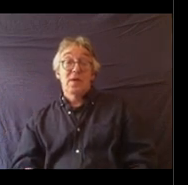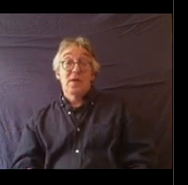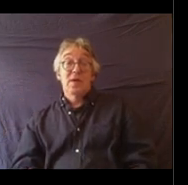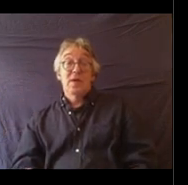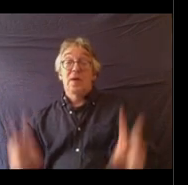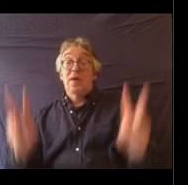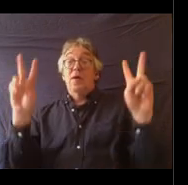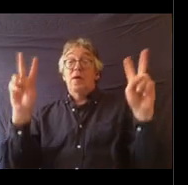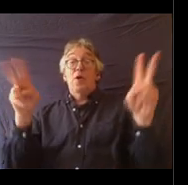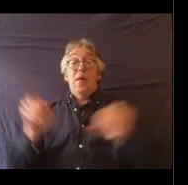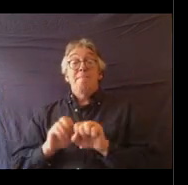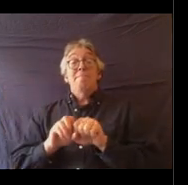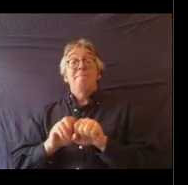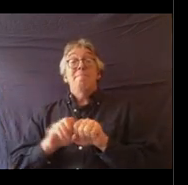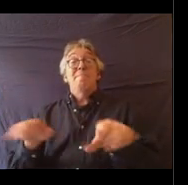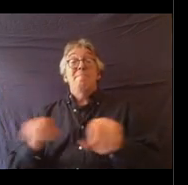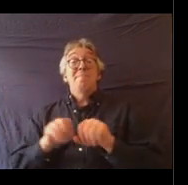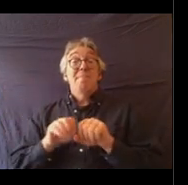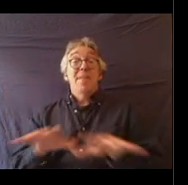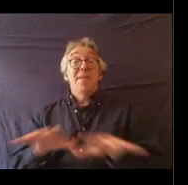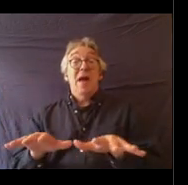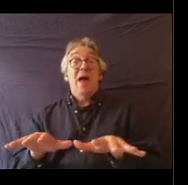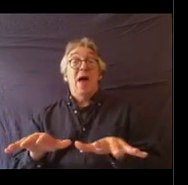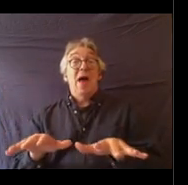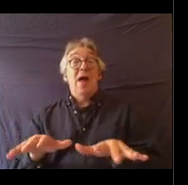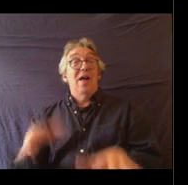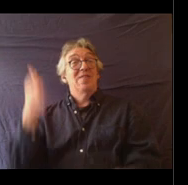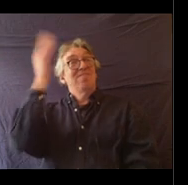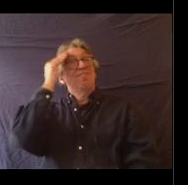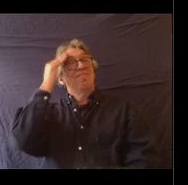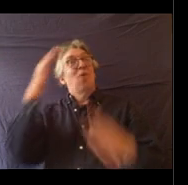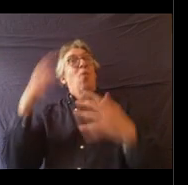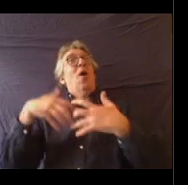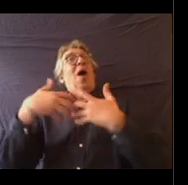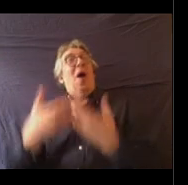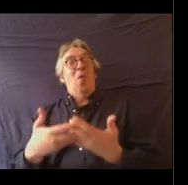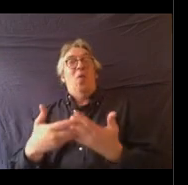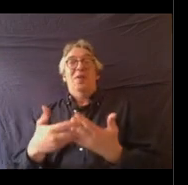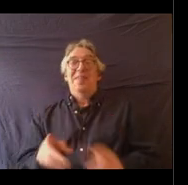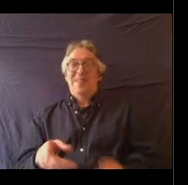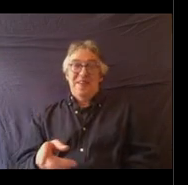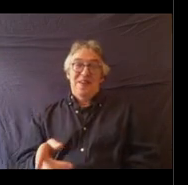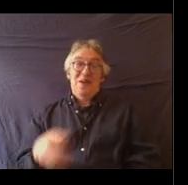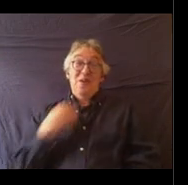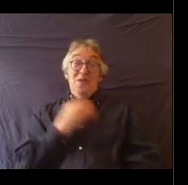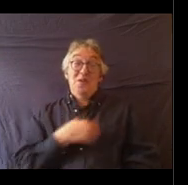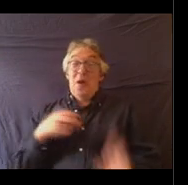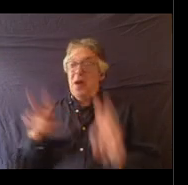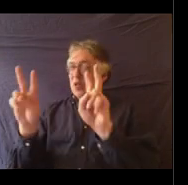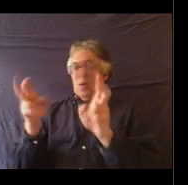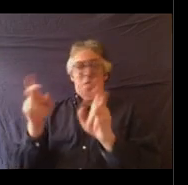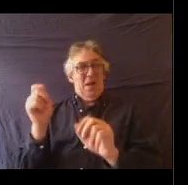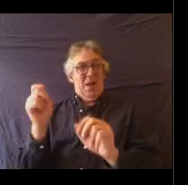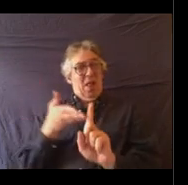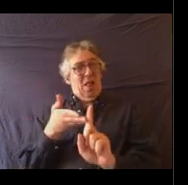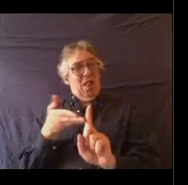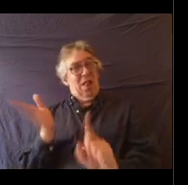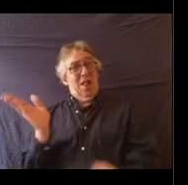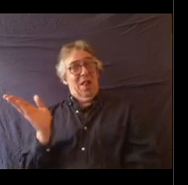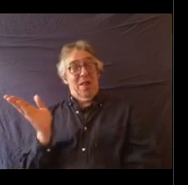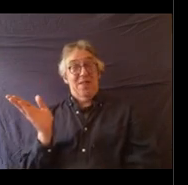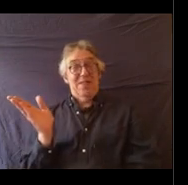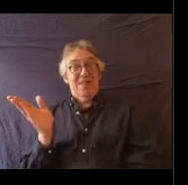media literacy. I'm giving you a very broad overview. I realize that sometimes the topics are a bit, but of course, if you have